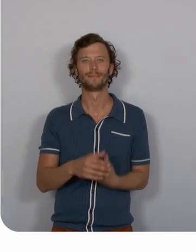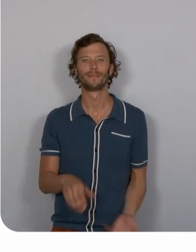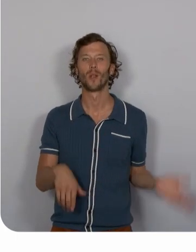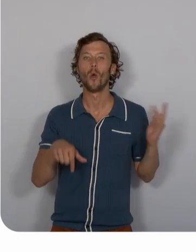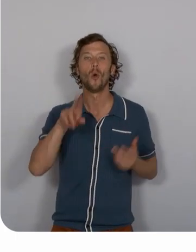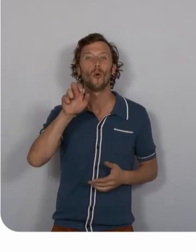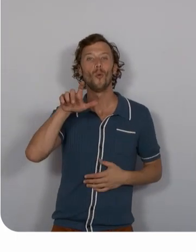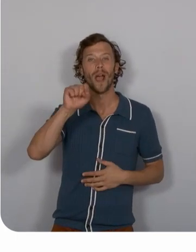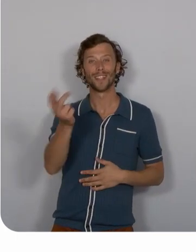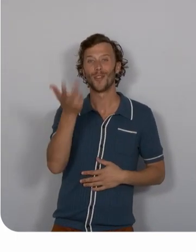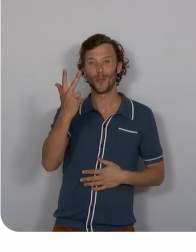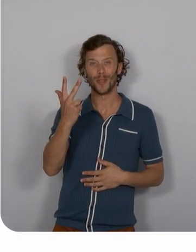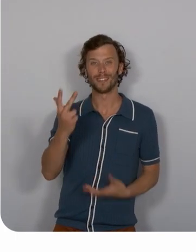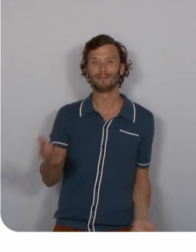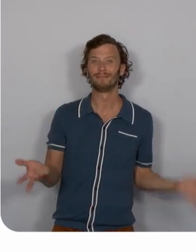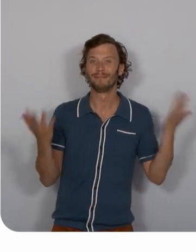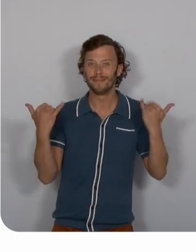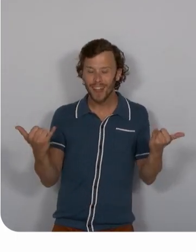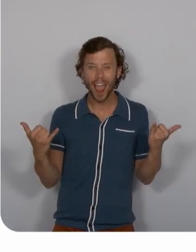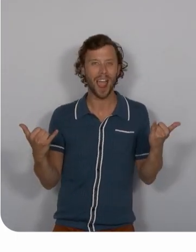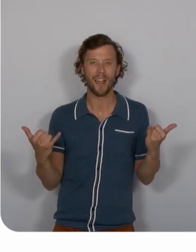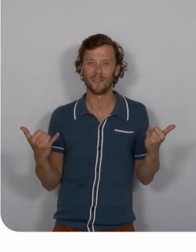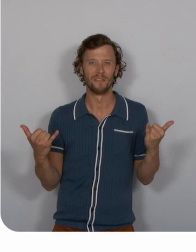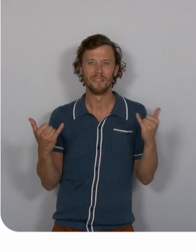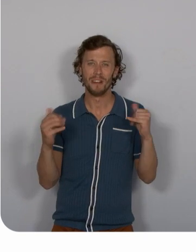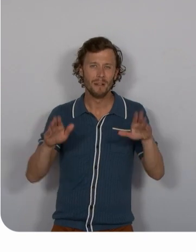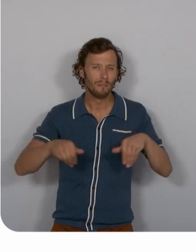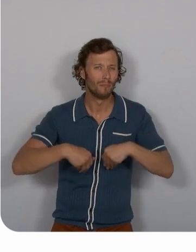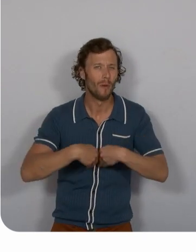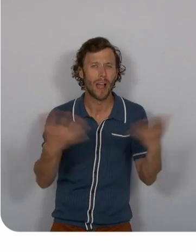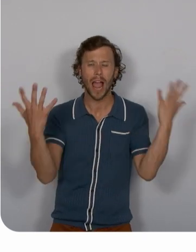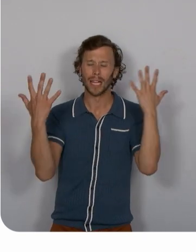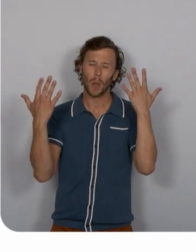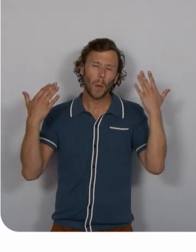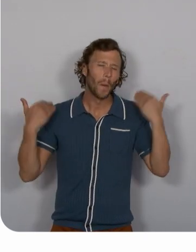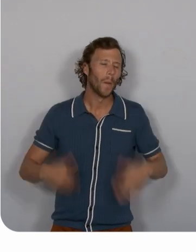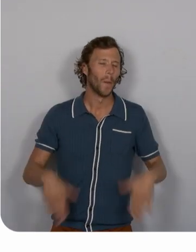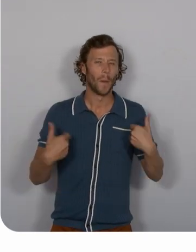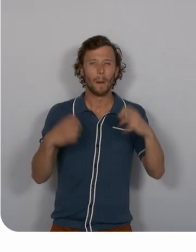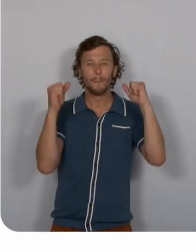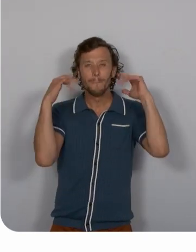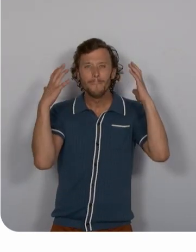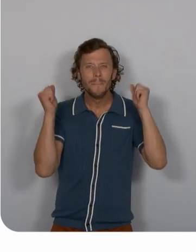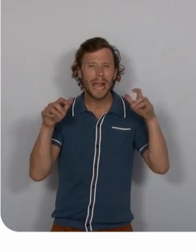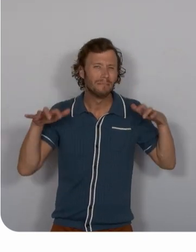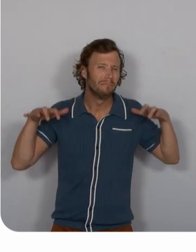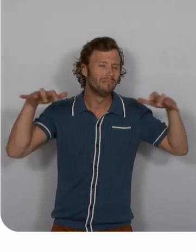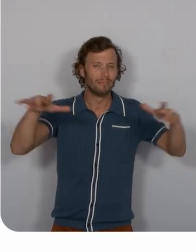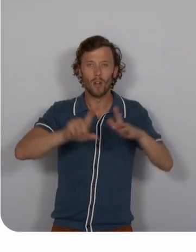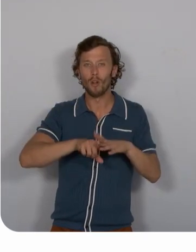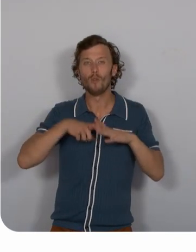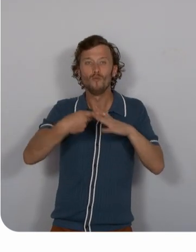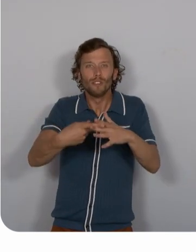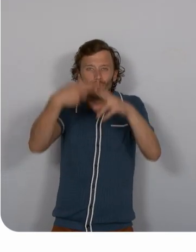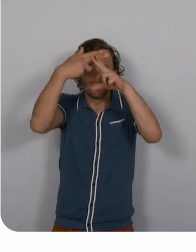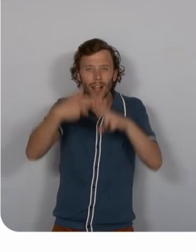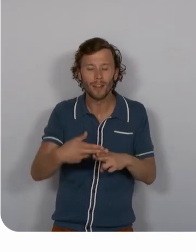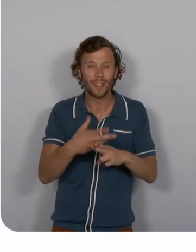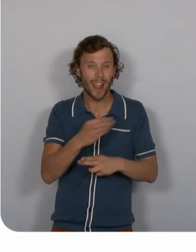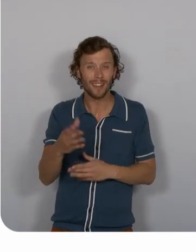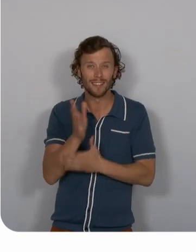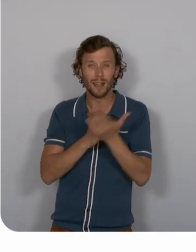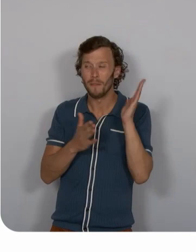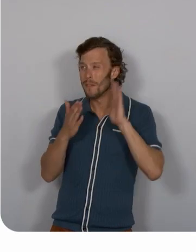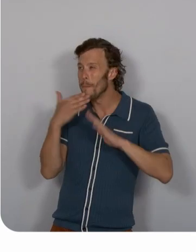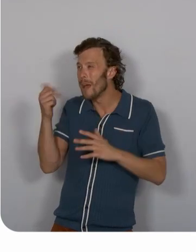Quest 3 is coming with an immense offering of original titles, and some of the best immersive experiences